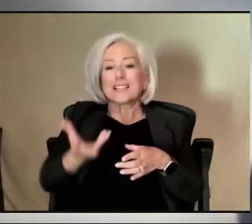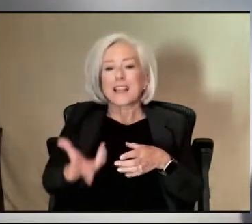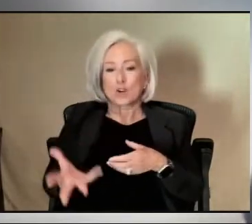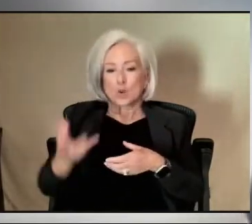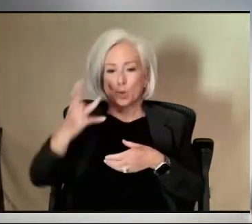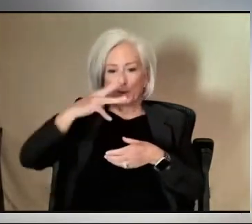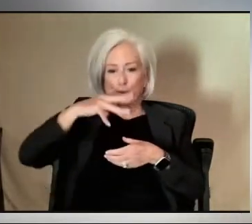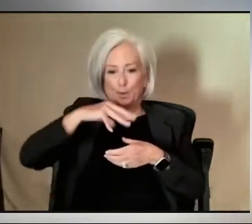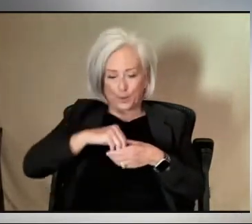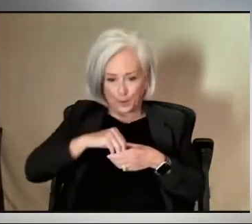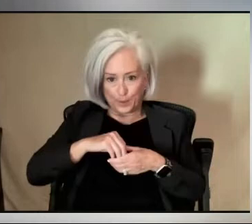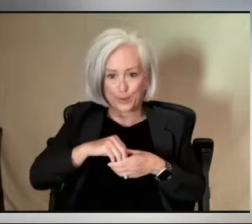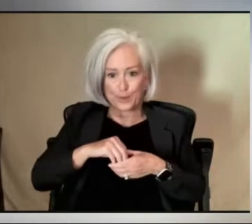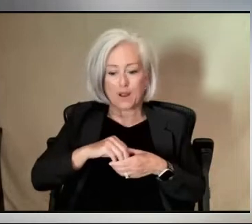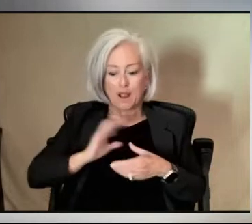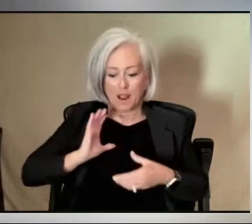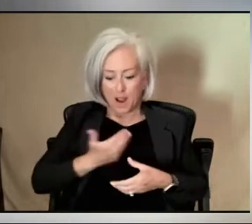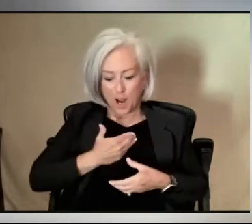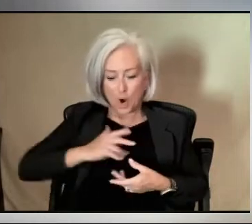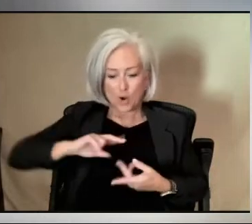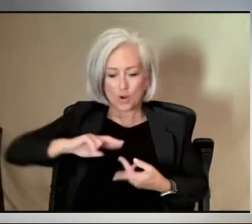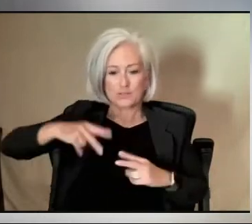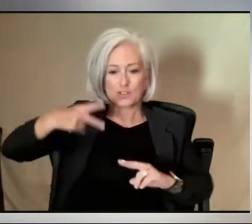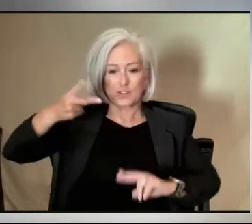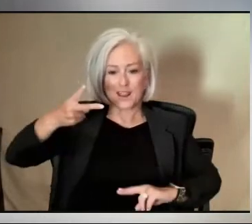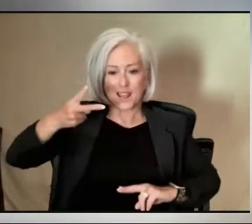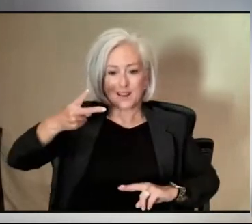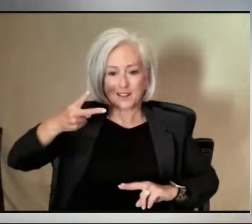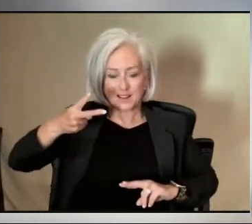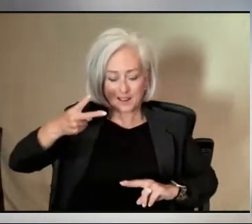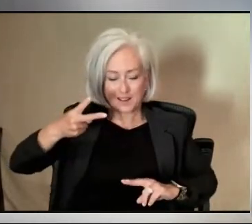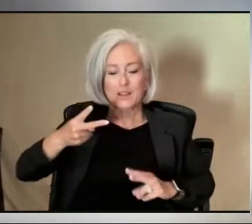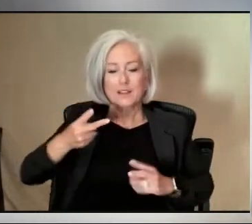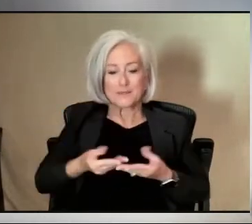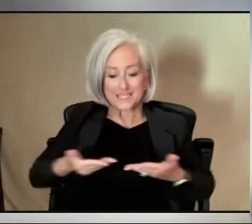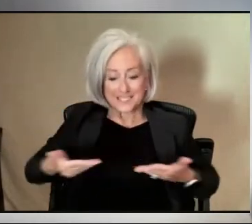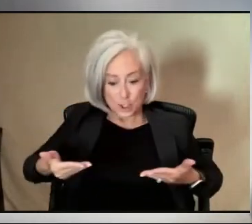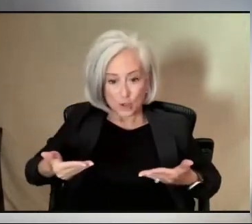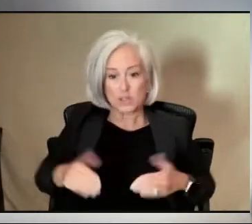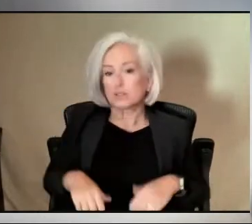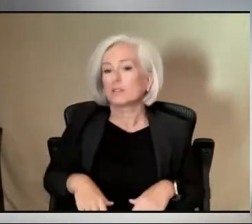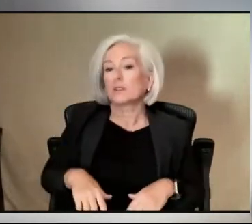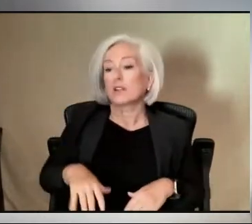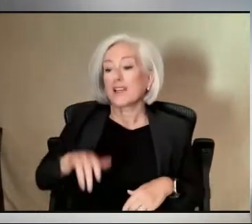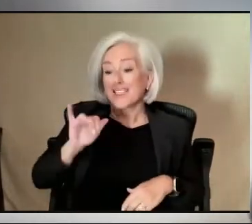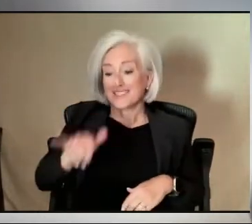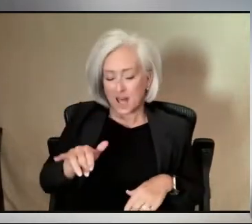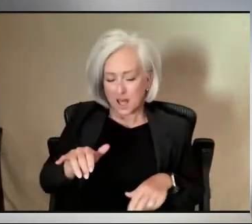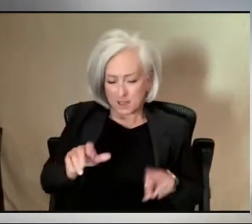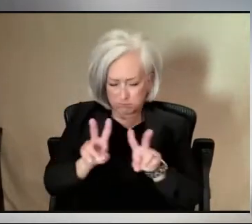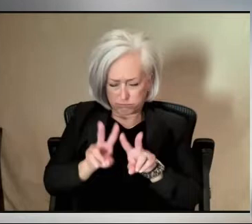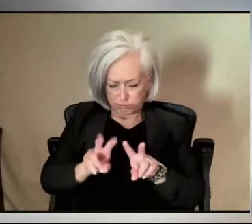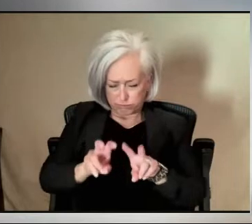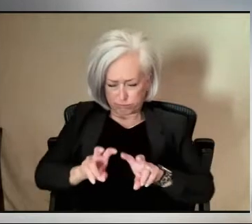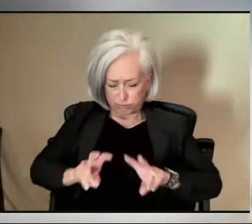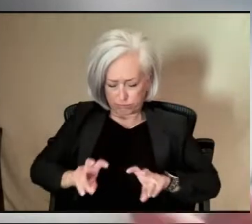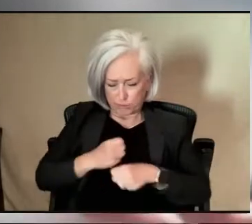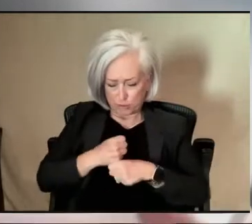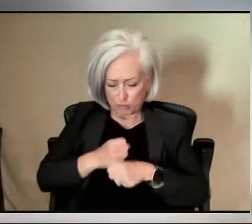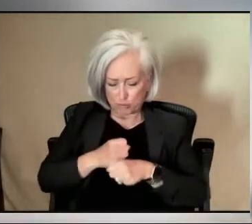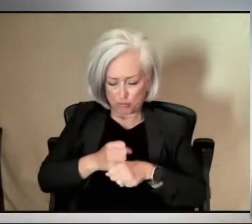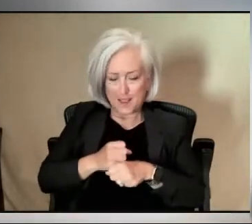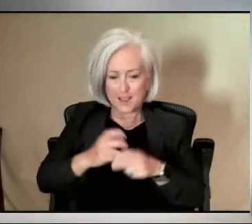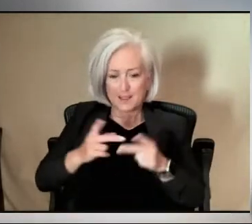material. And that blueprint is decoded to make spike protein, which is then displayed